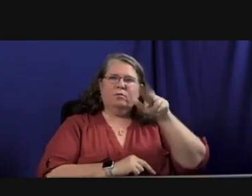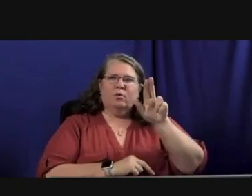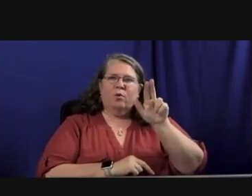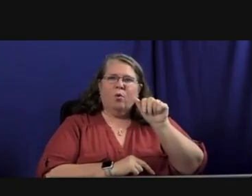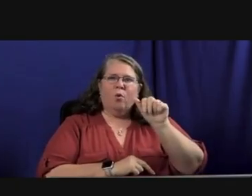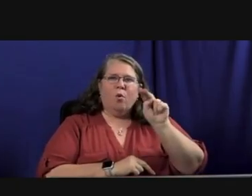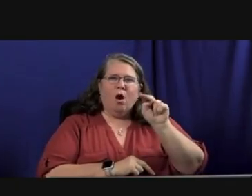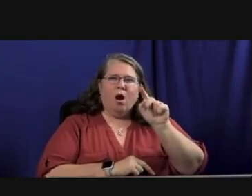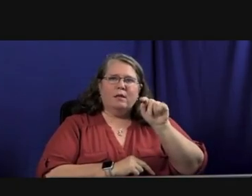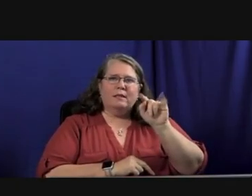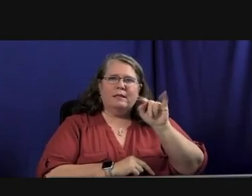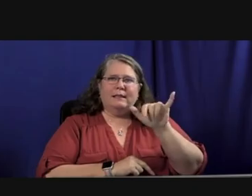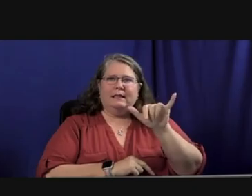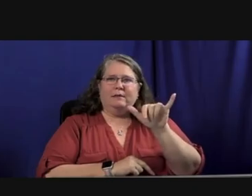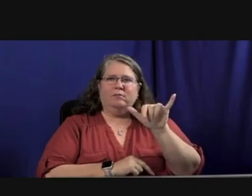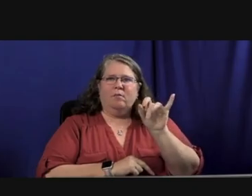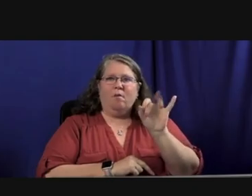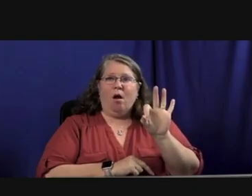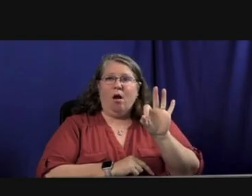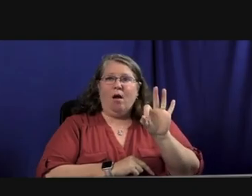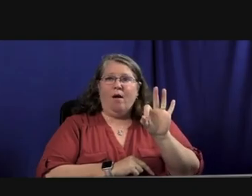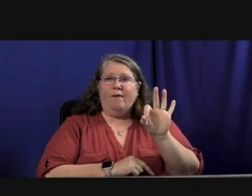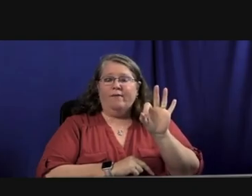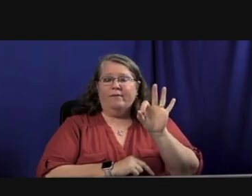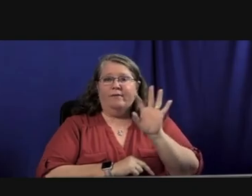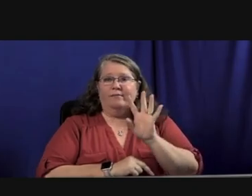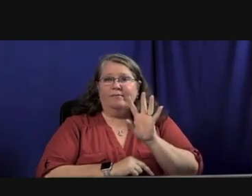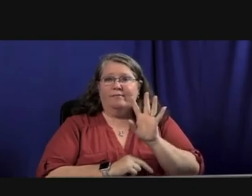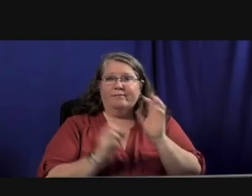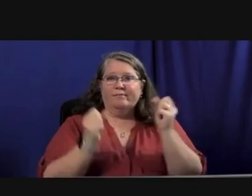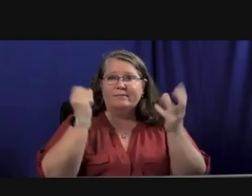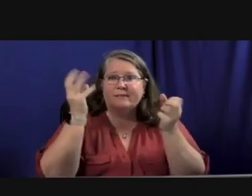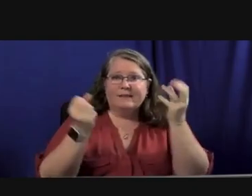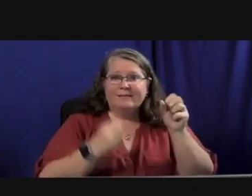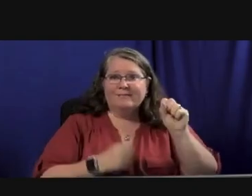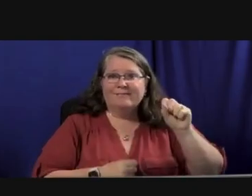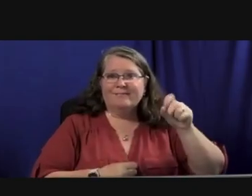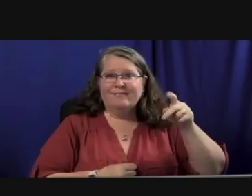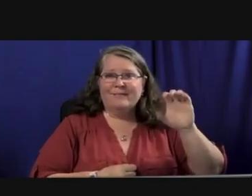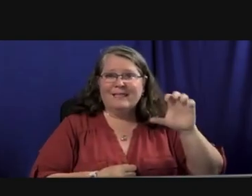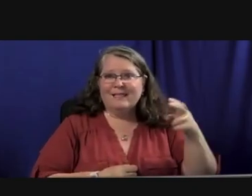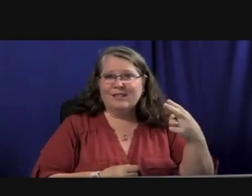So when you look at quantity of